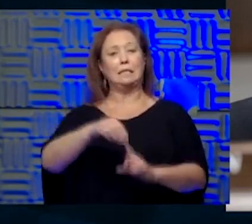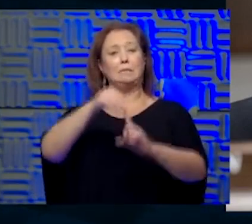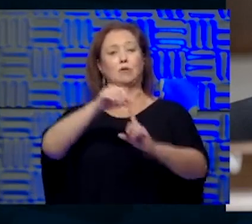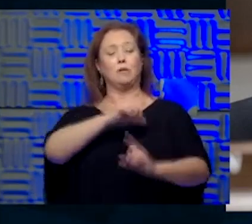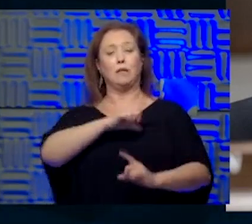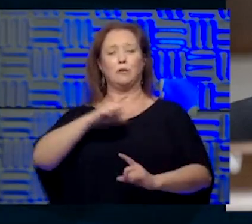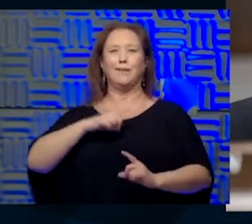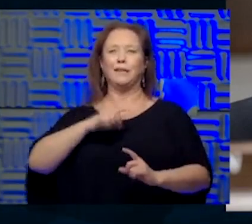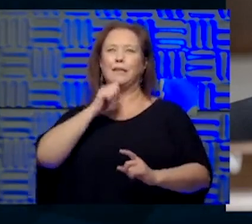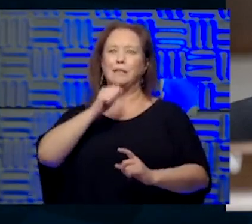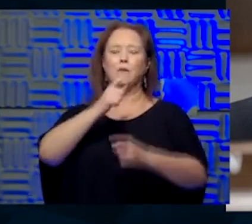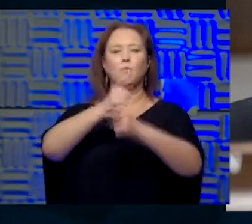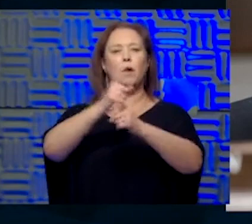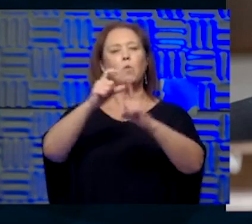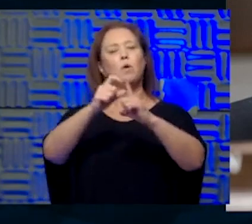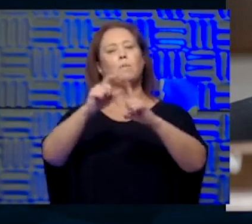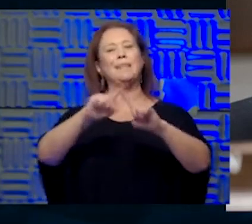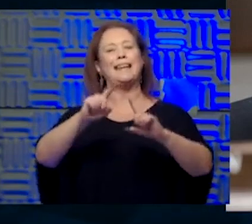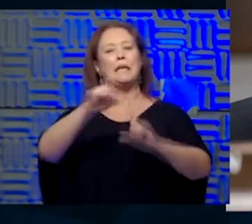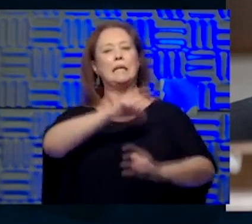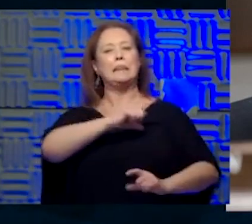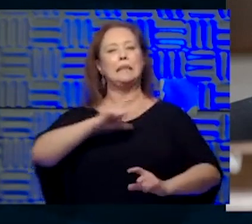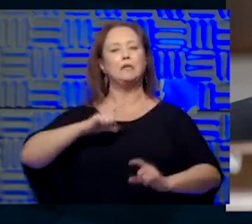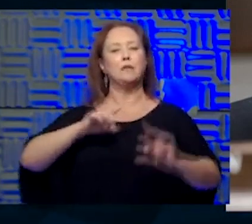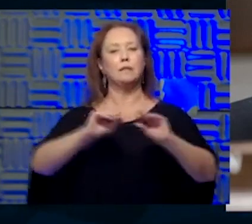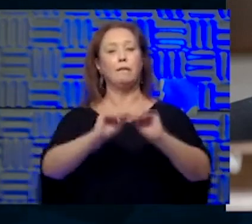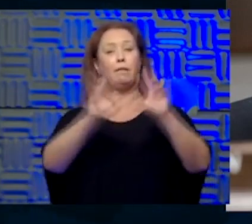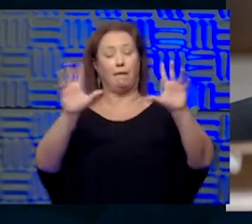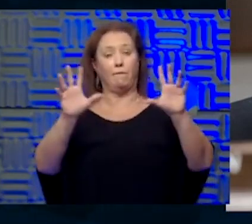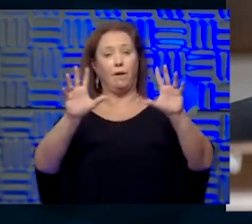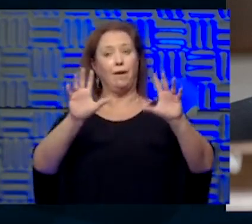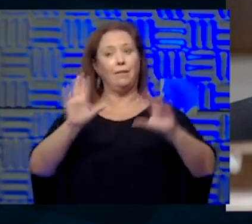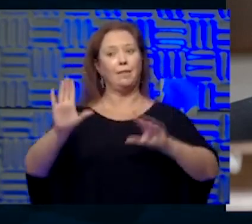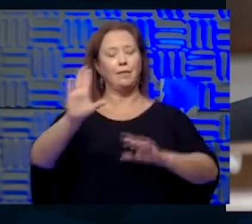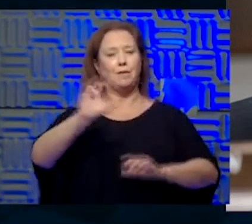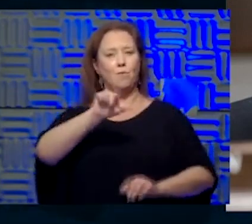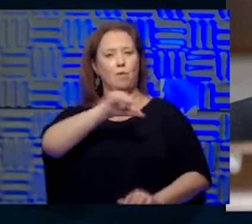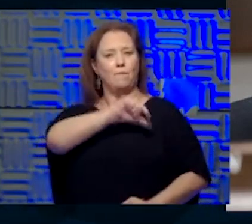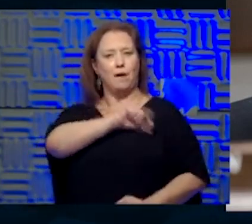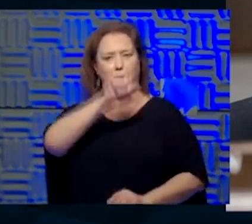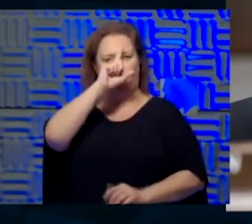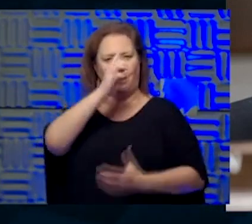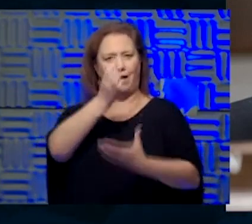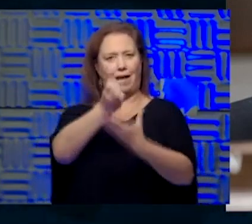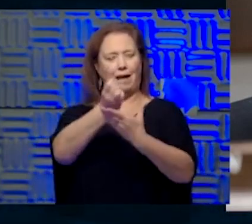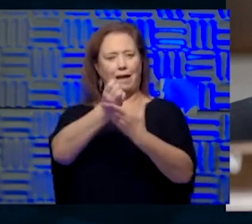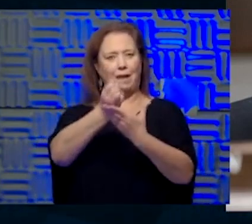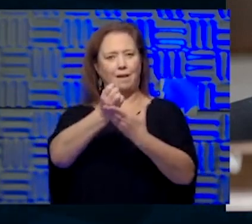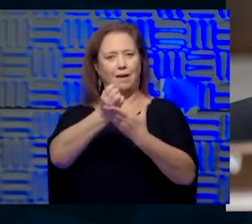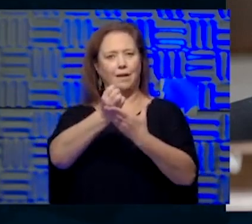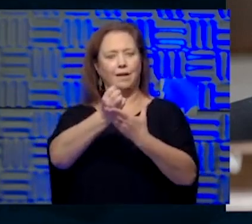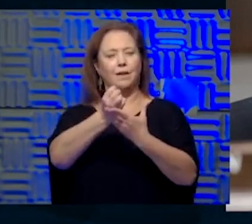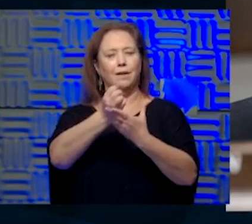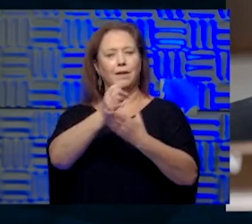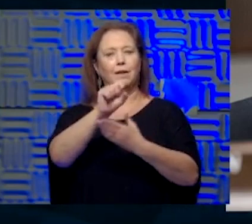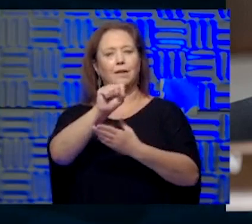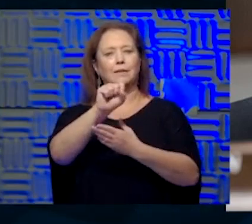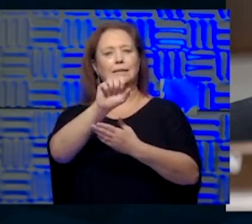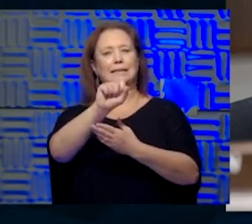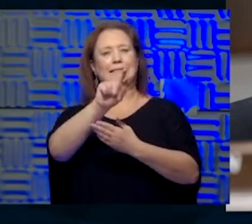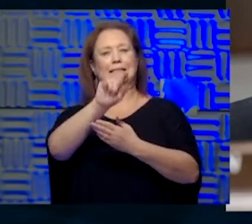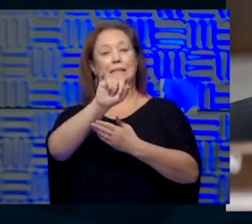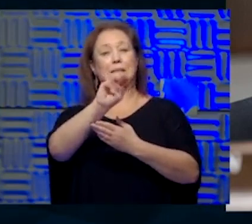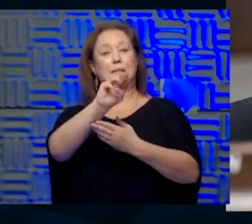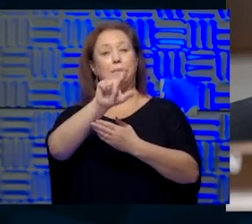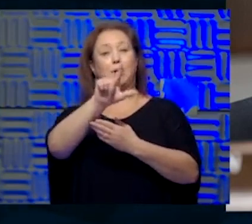That's not the right word of saying that. They needed legislation to clarify that they were eligible for the economic impact payment.